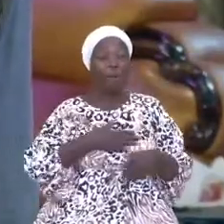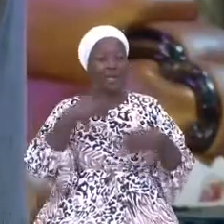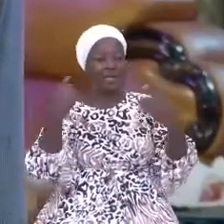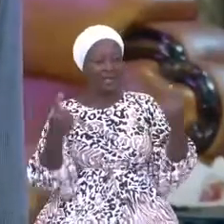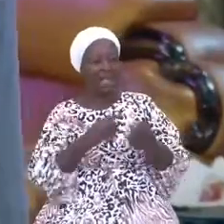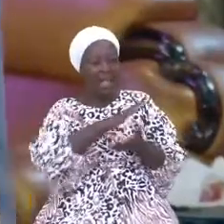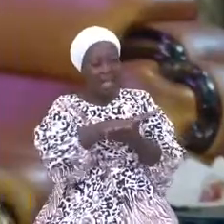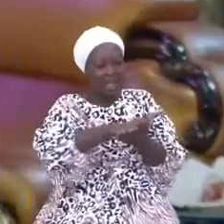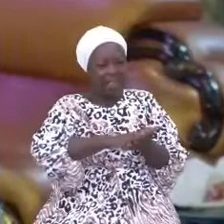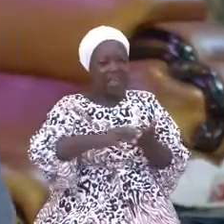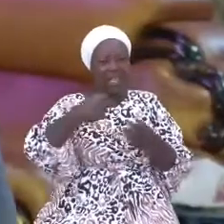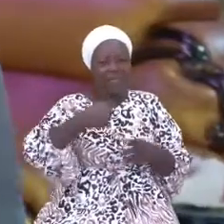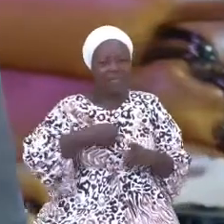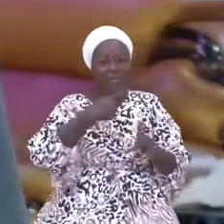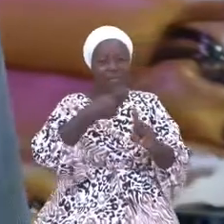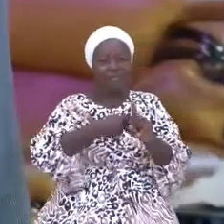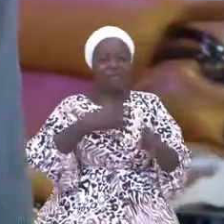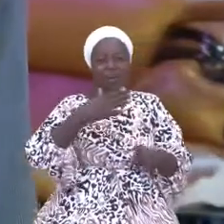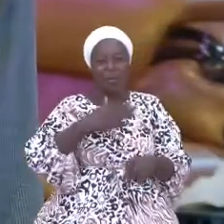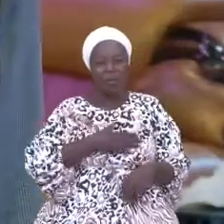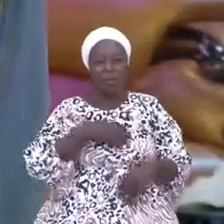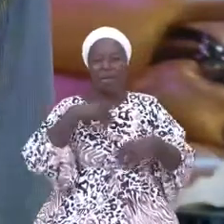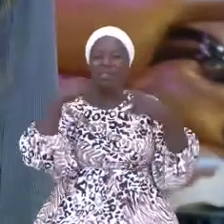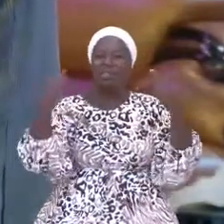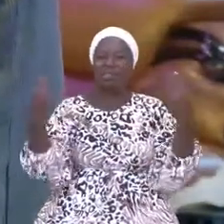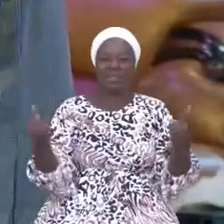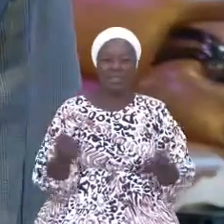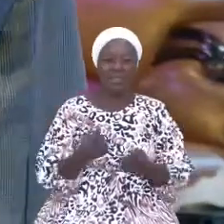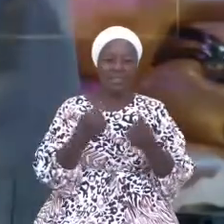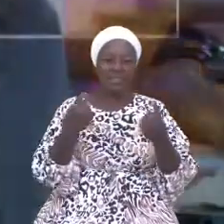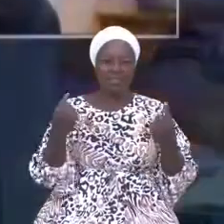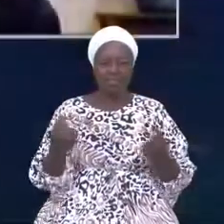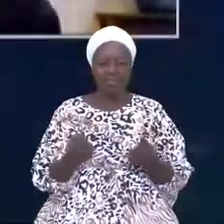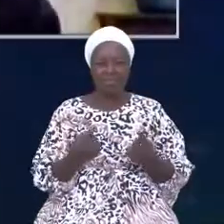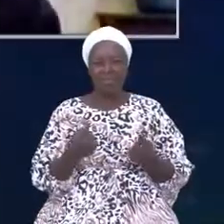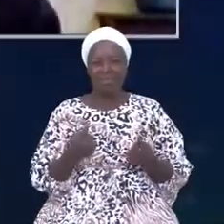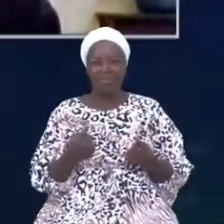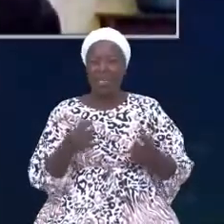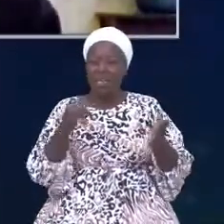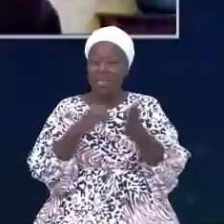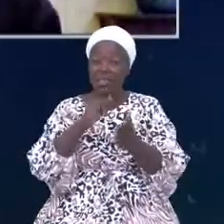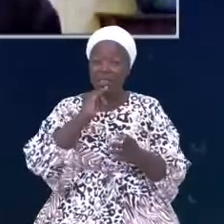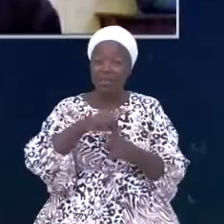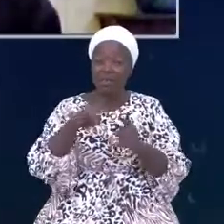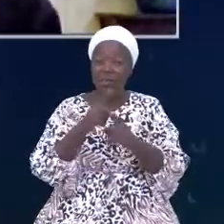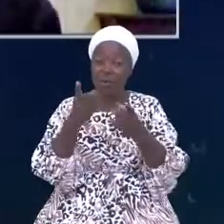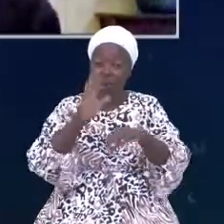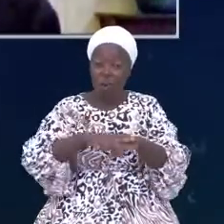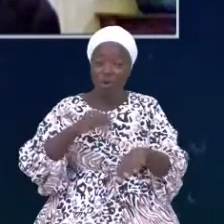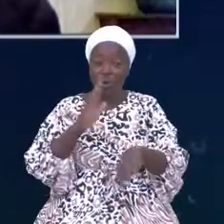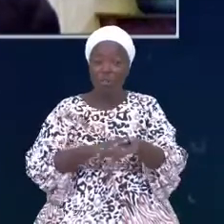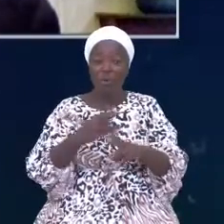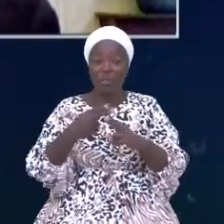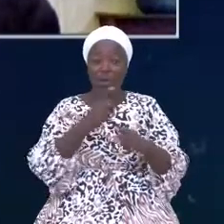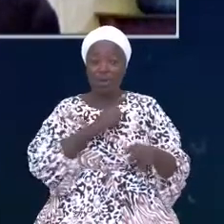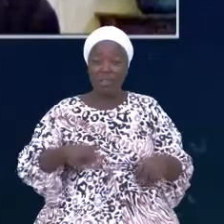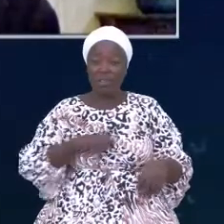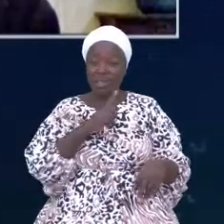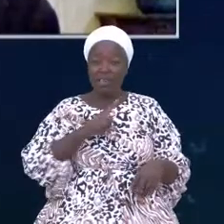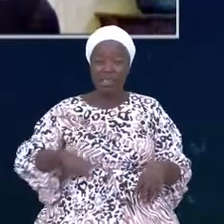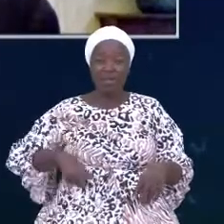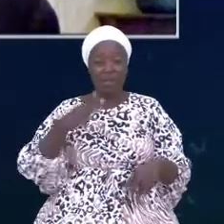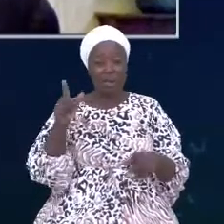me from my sin. It's when you call upon the Lord like that and you make